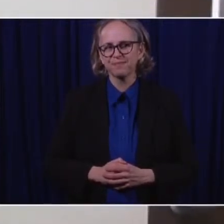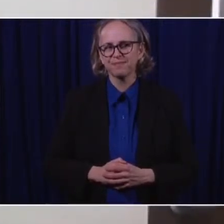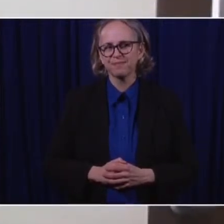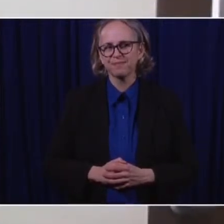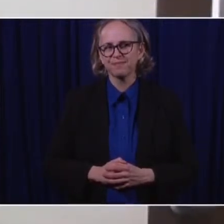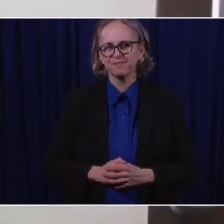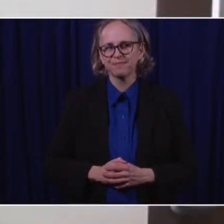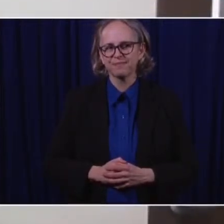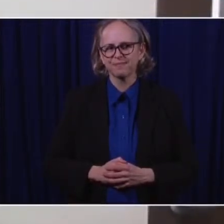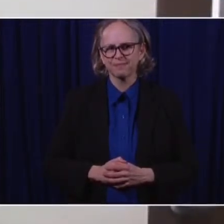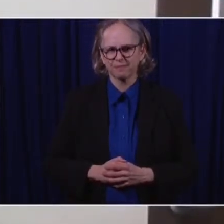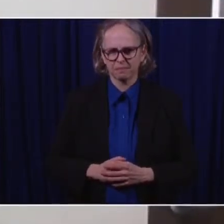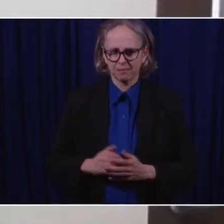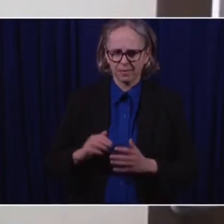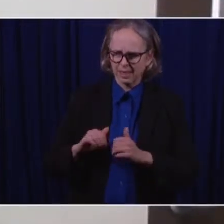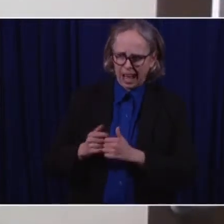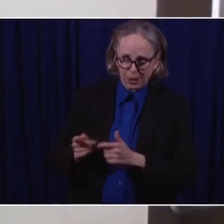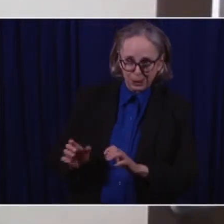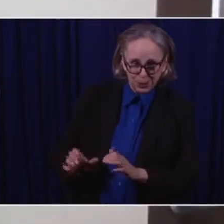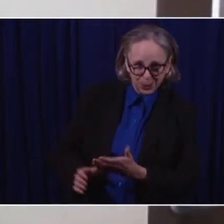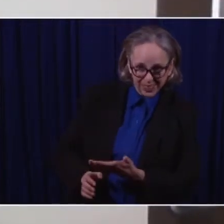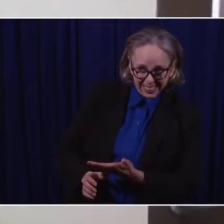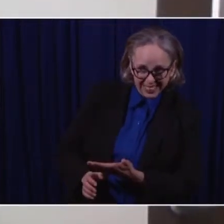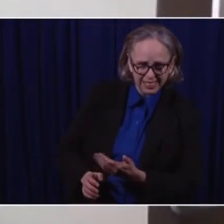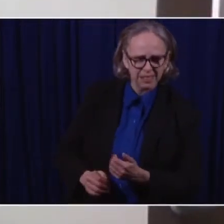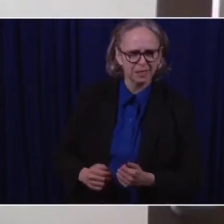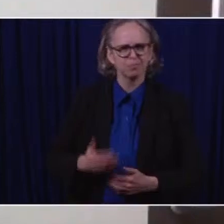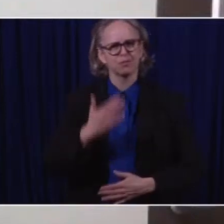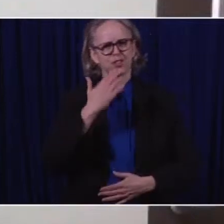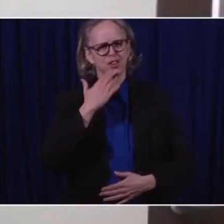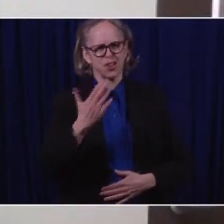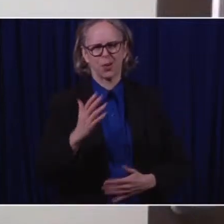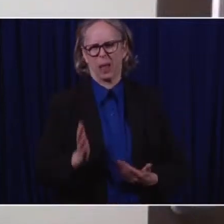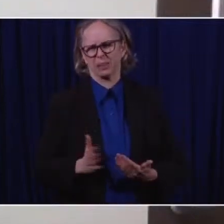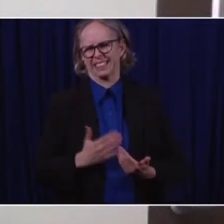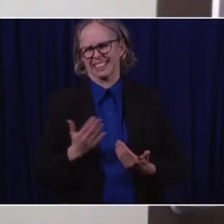Stoltz, how you doing? Doing okay? I'm good. That was easy.